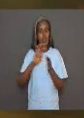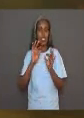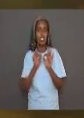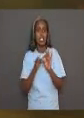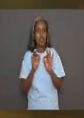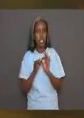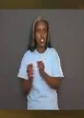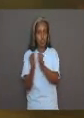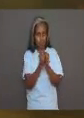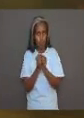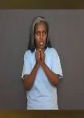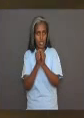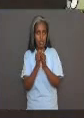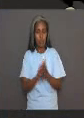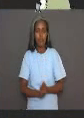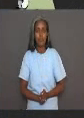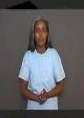definition together.